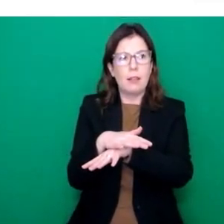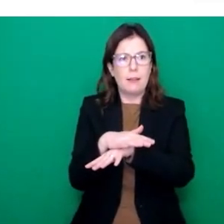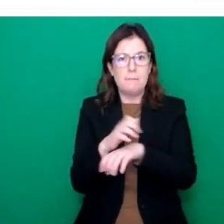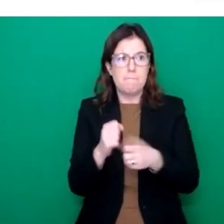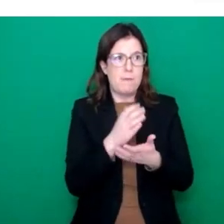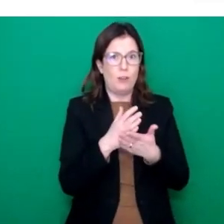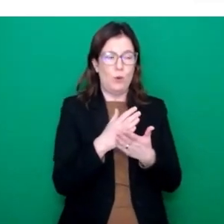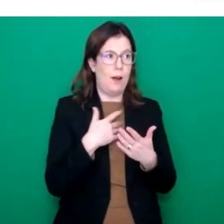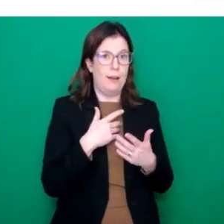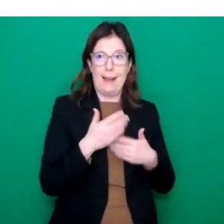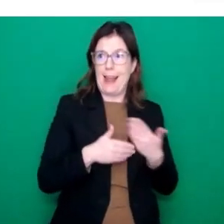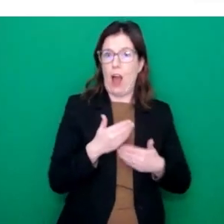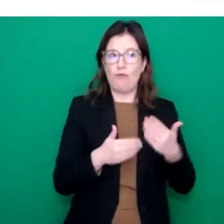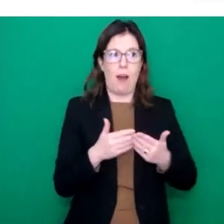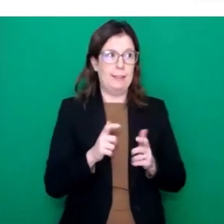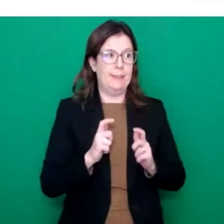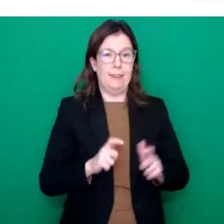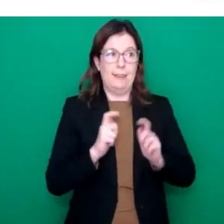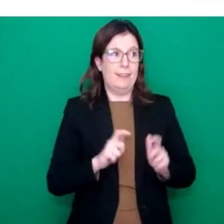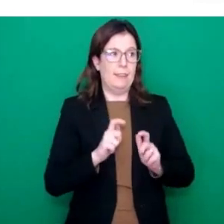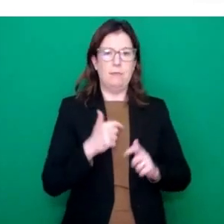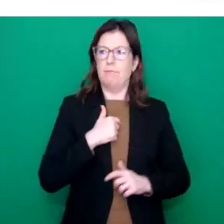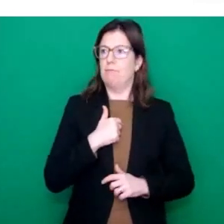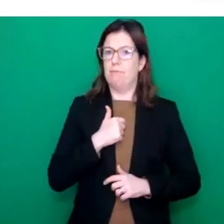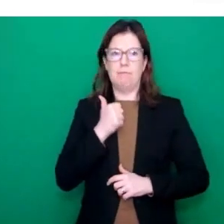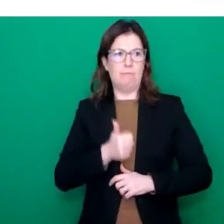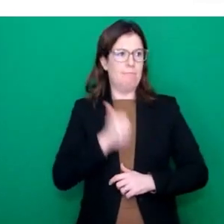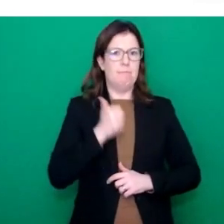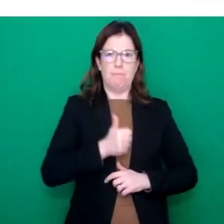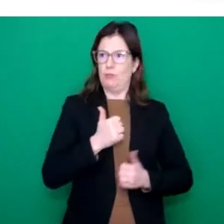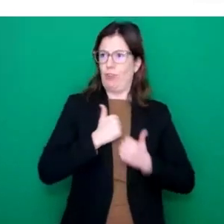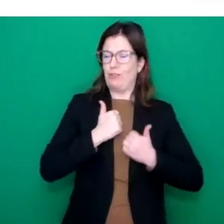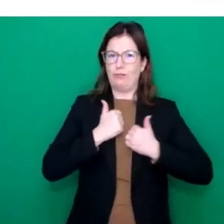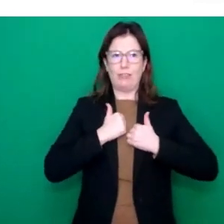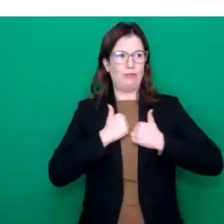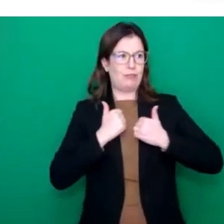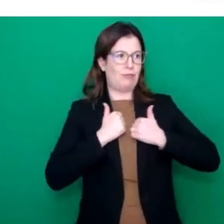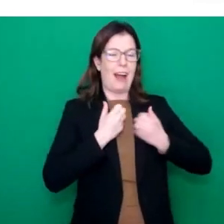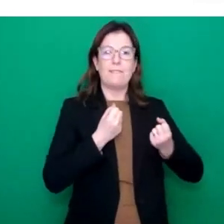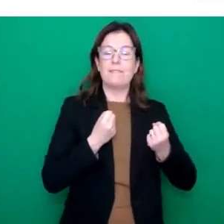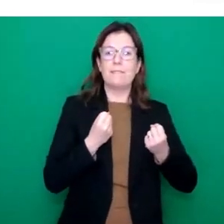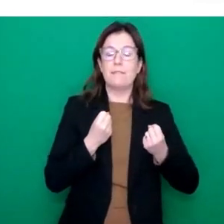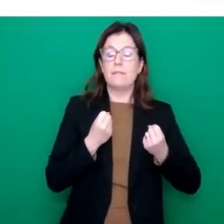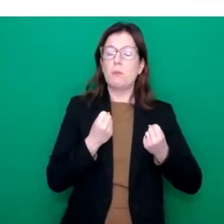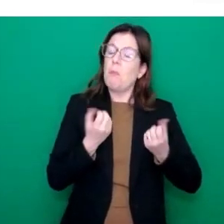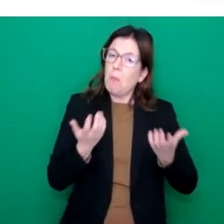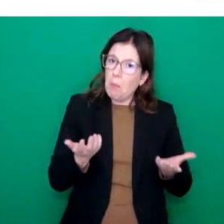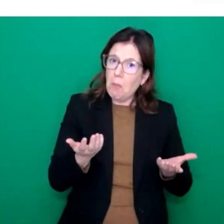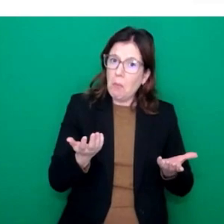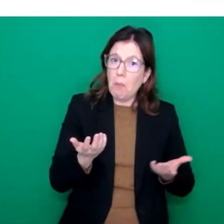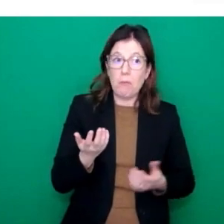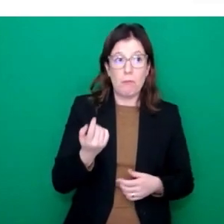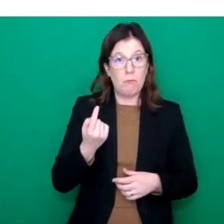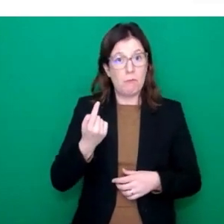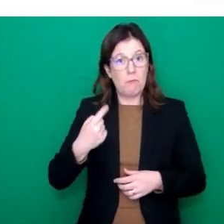in order to cleanse or reassure our conscience that we are being good or doing things right? Or are we in